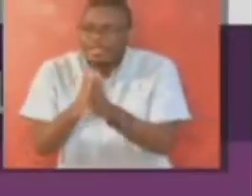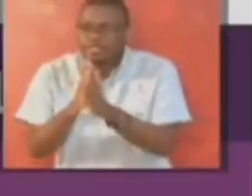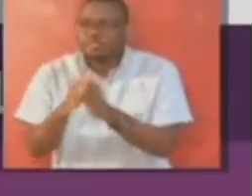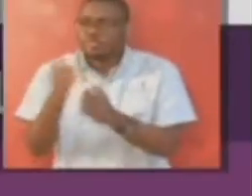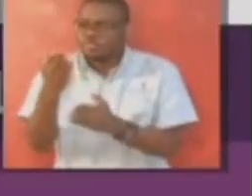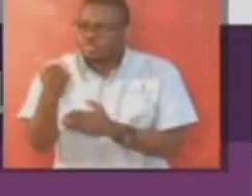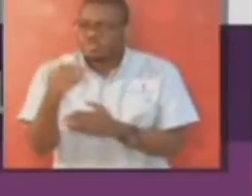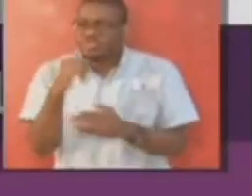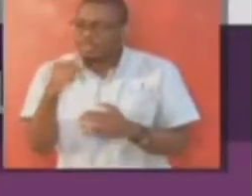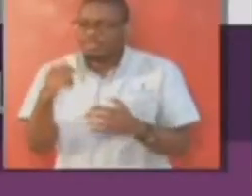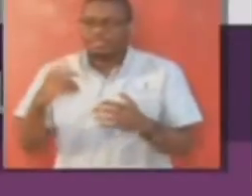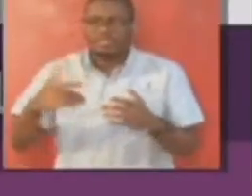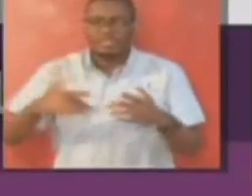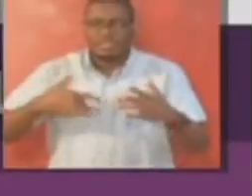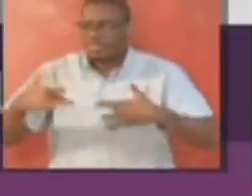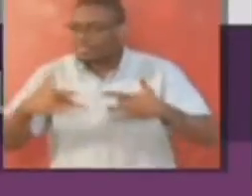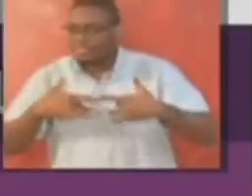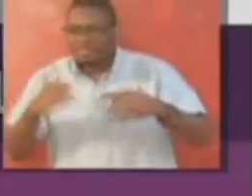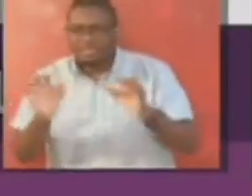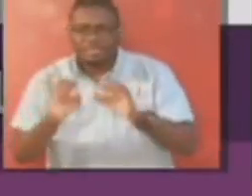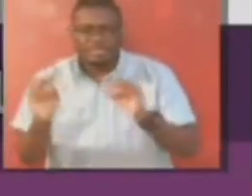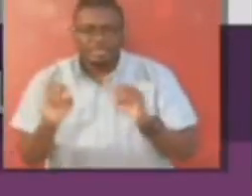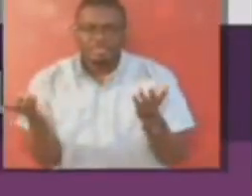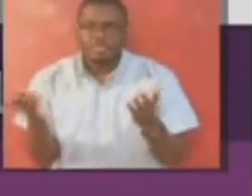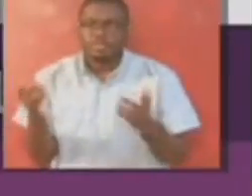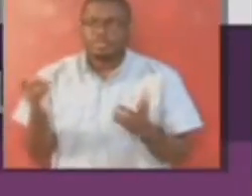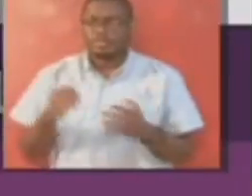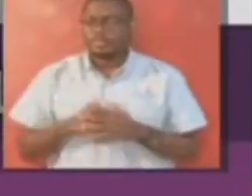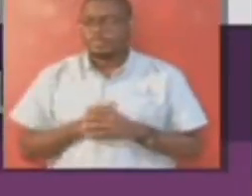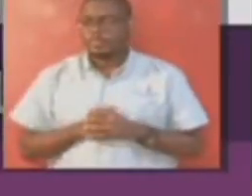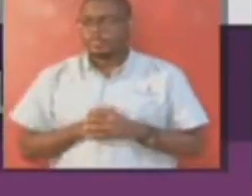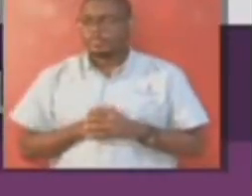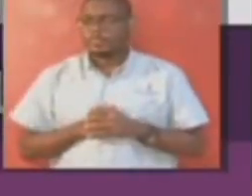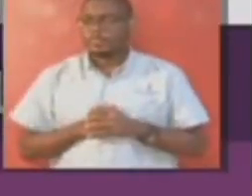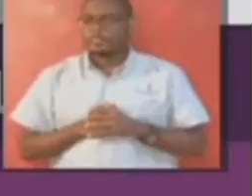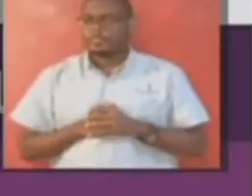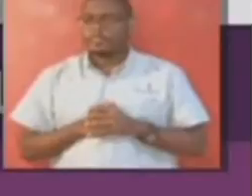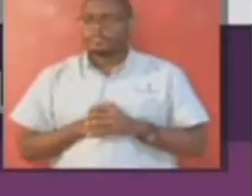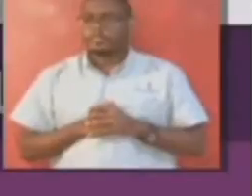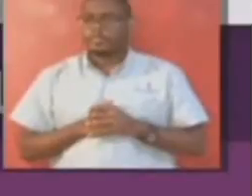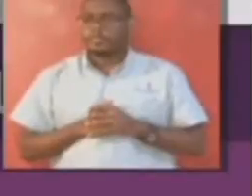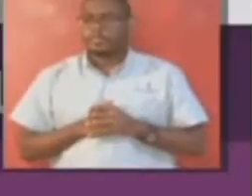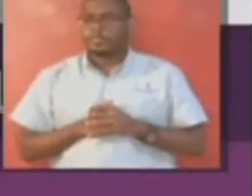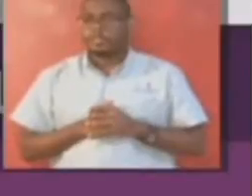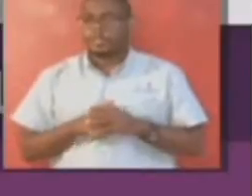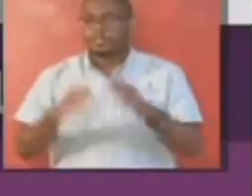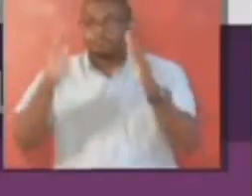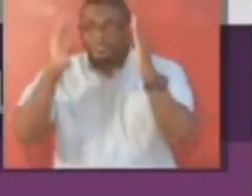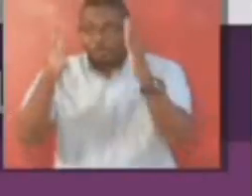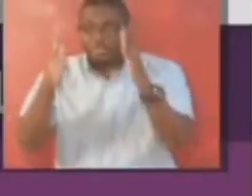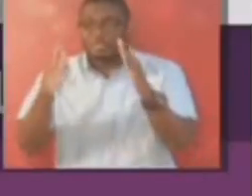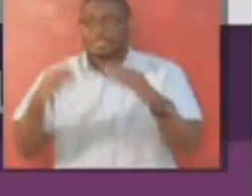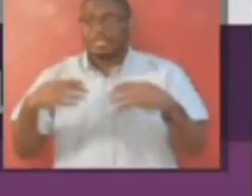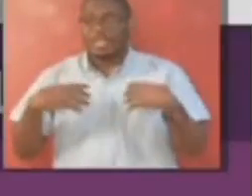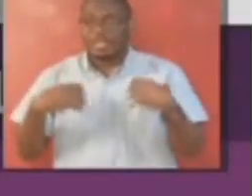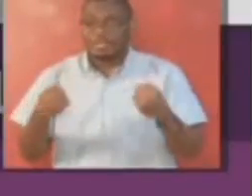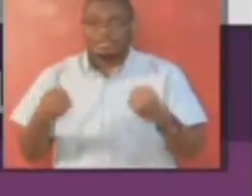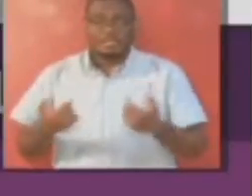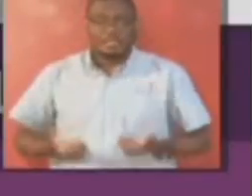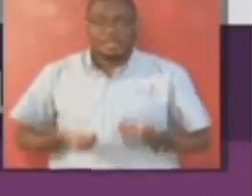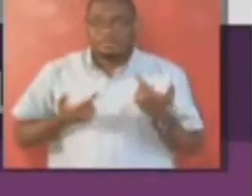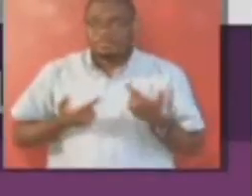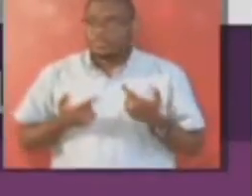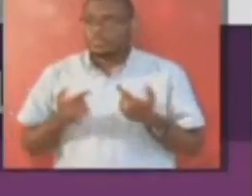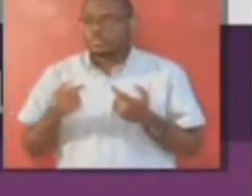as someone, health and life being your primary cause. But so I want to know, are